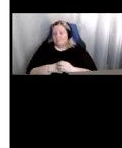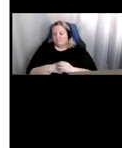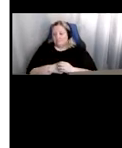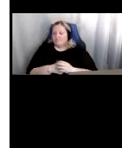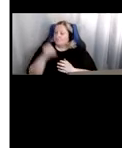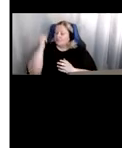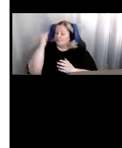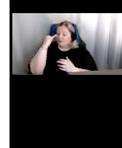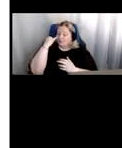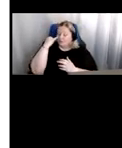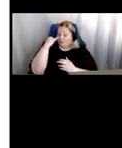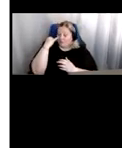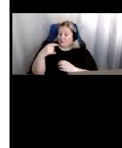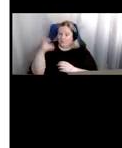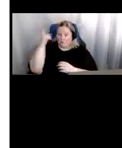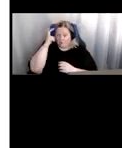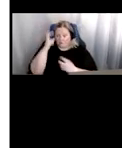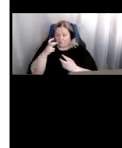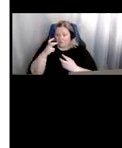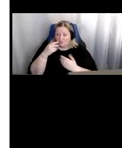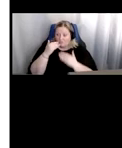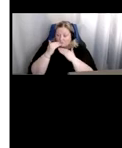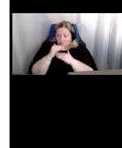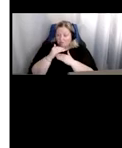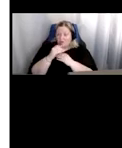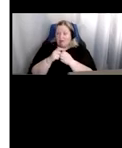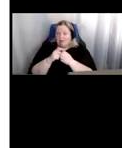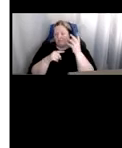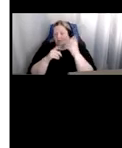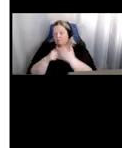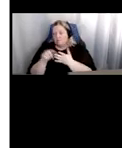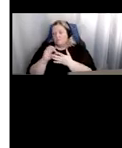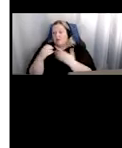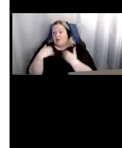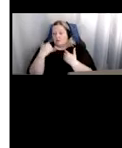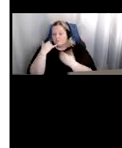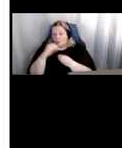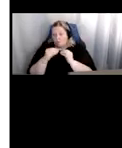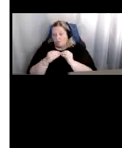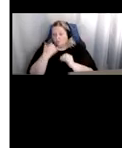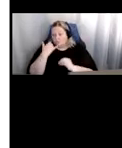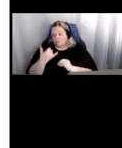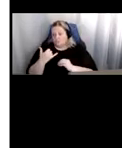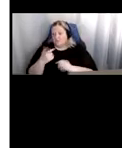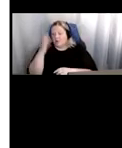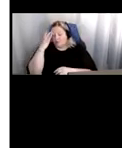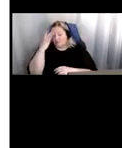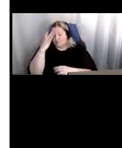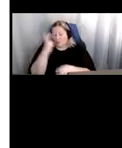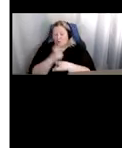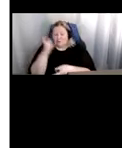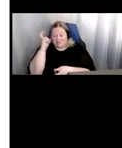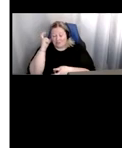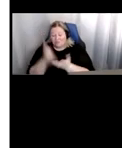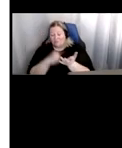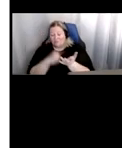If you are auditorily impaired, there are lots of different options for having a phone call. I know that phones can be very hard to hear on